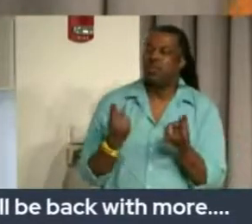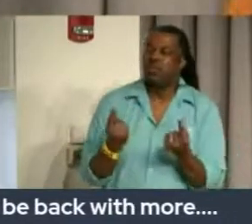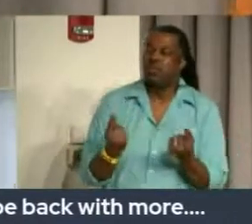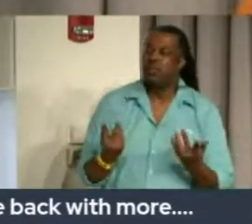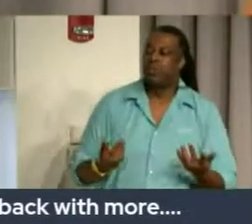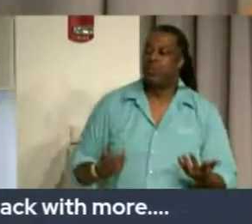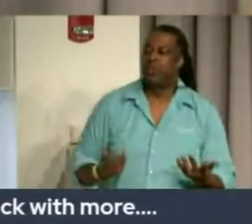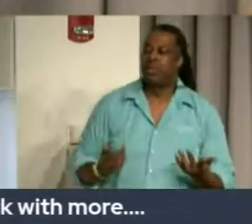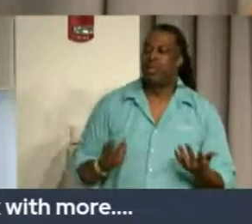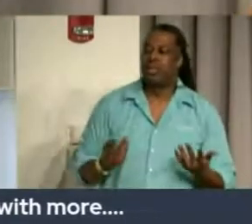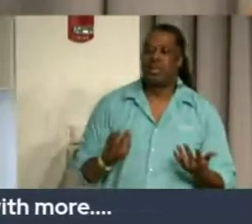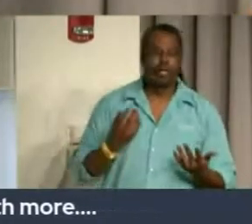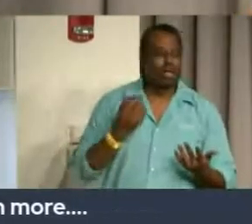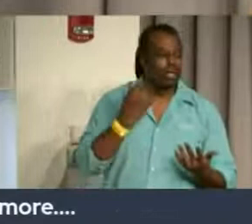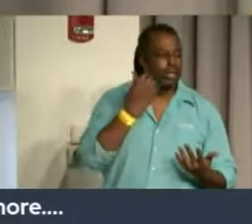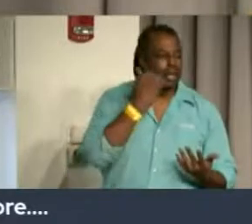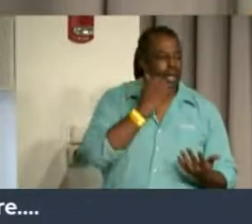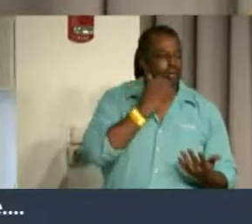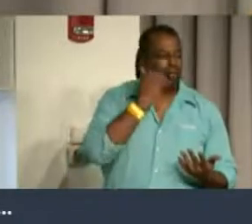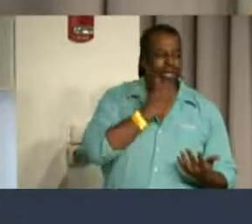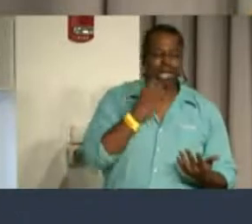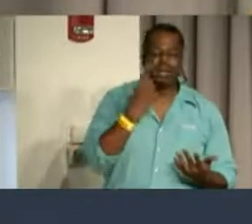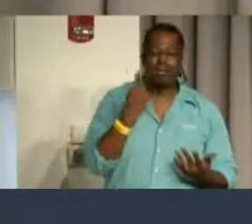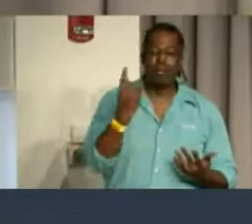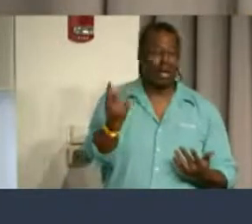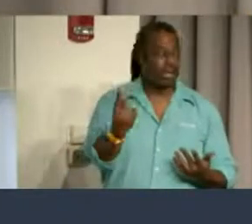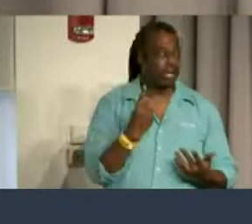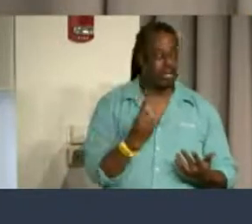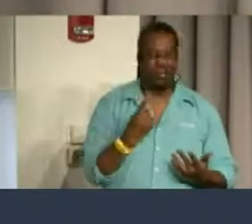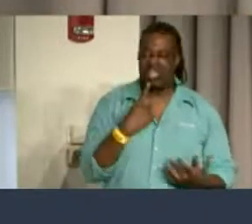I mean, every day somebody comes up to me and says, "Are you an Indian?"